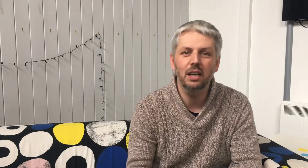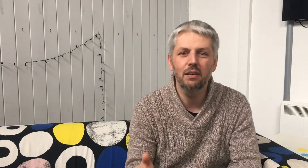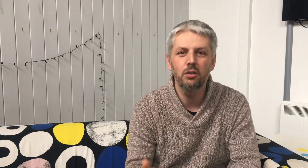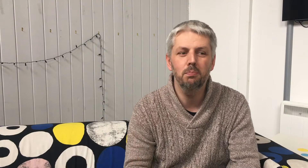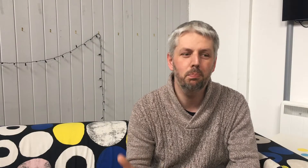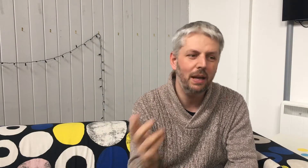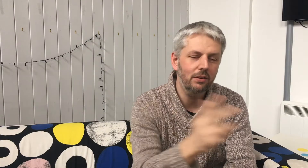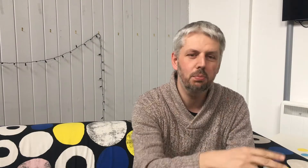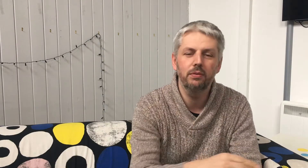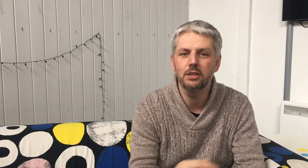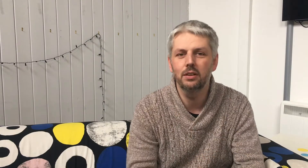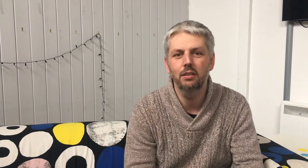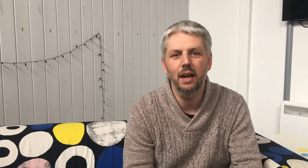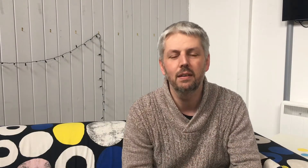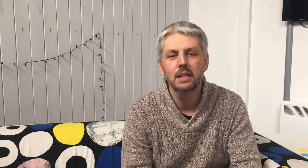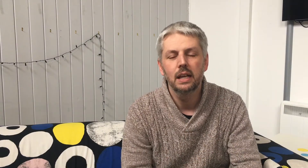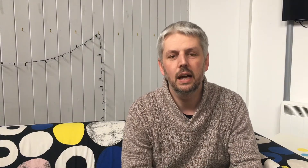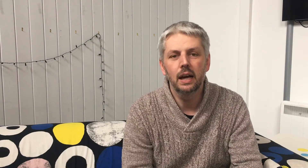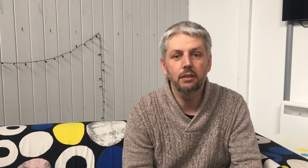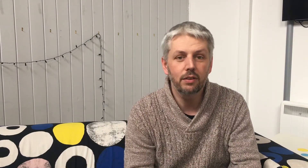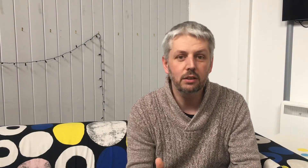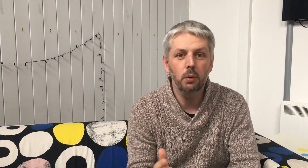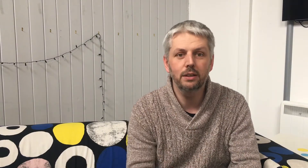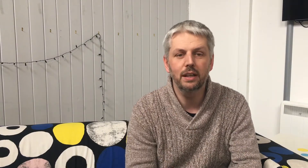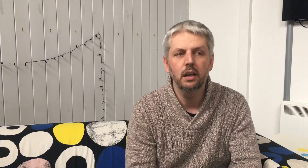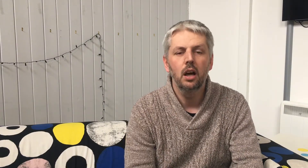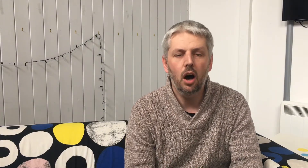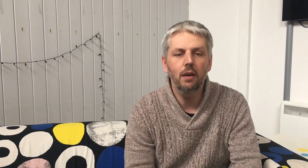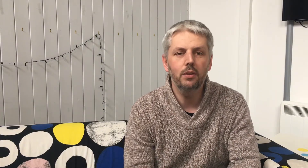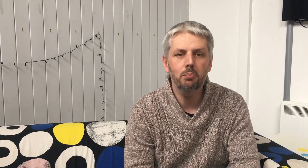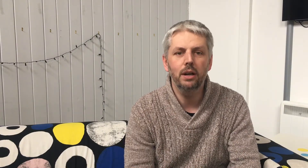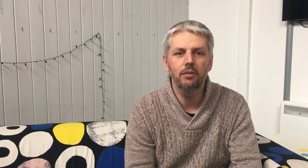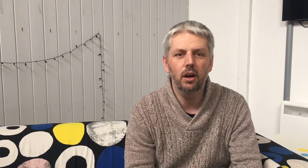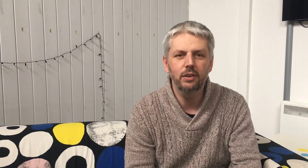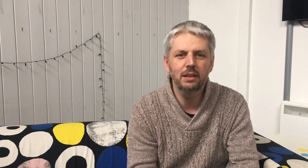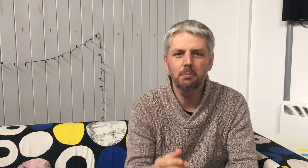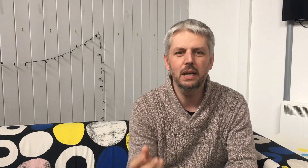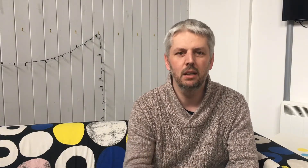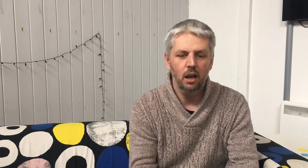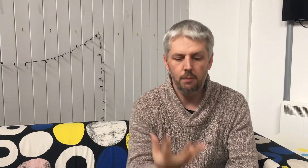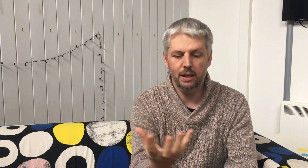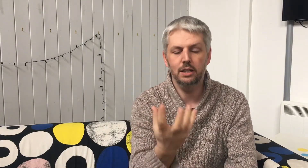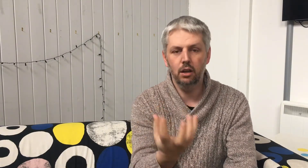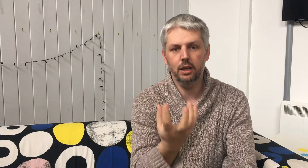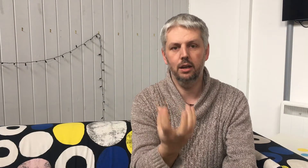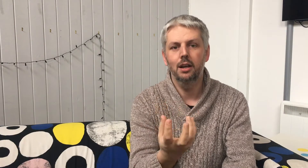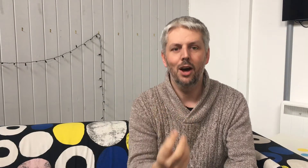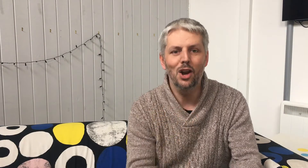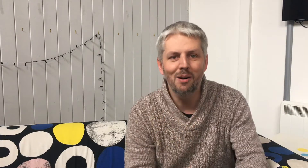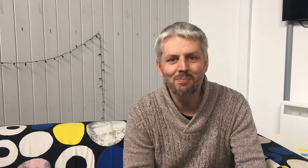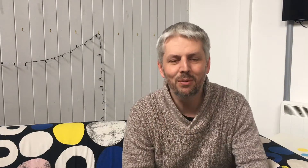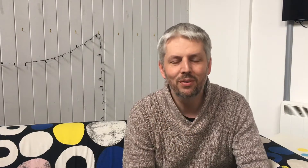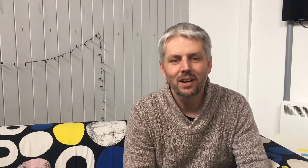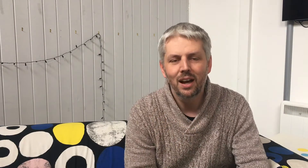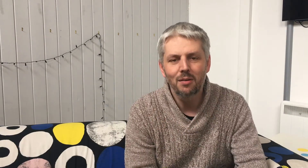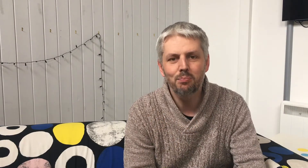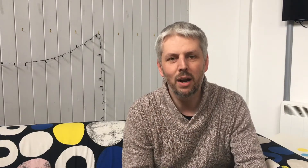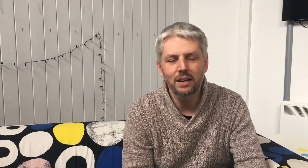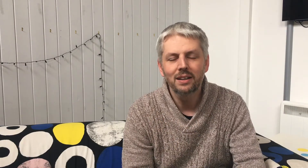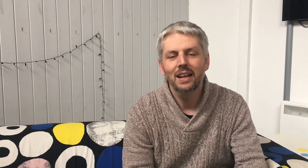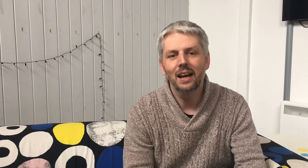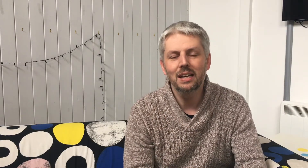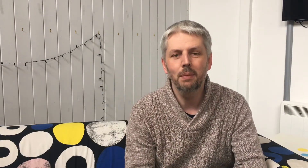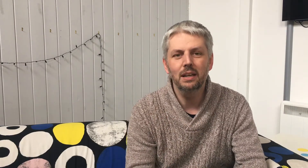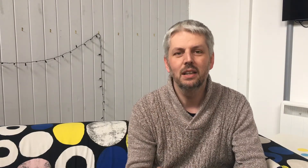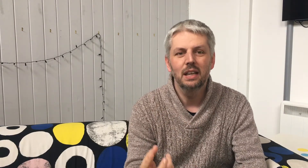than that. I'm going to give you better provision than that. And so that's why he said, I'm the bread of life. He didn't mean I'm actually like a lump of